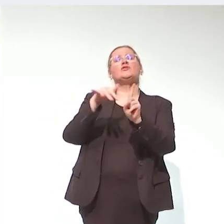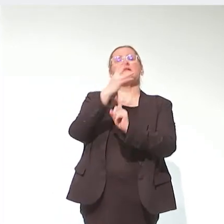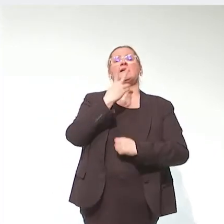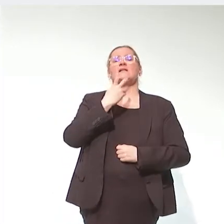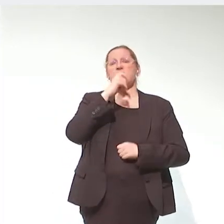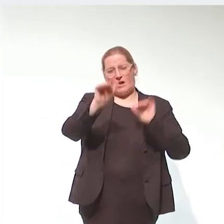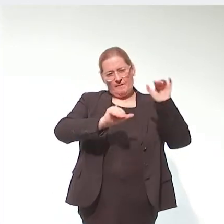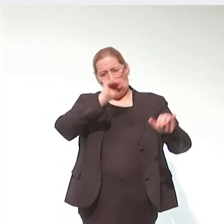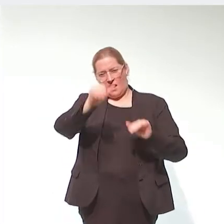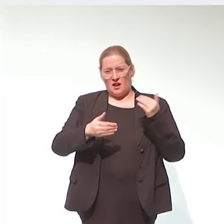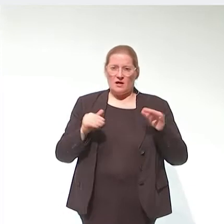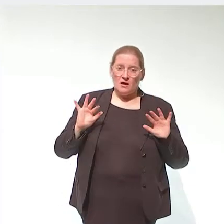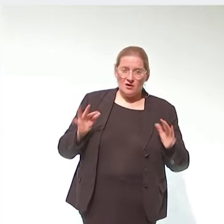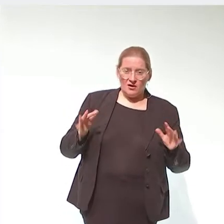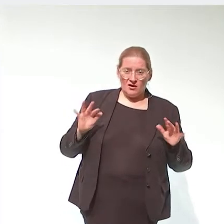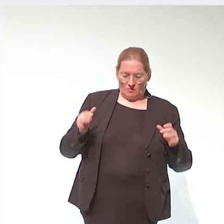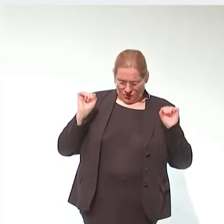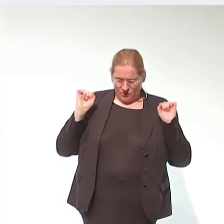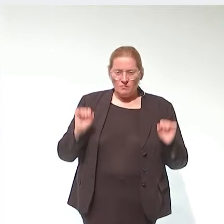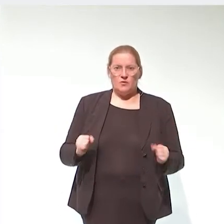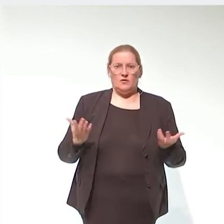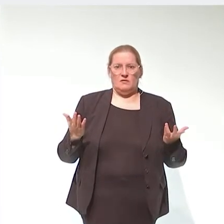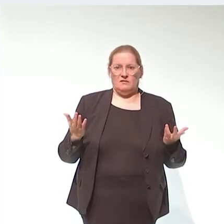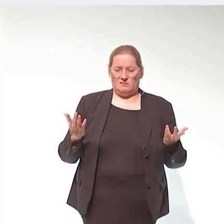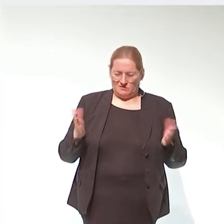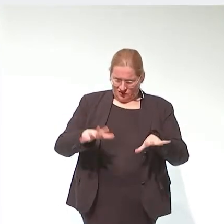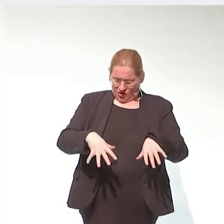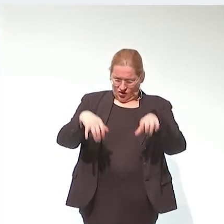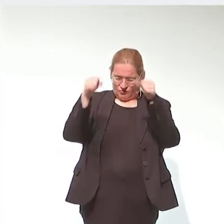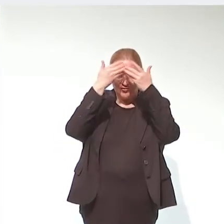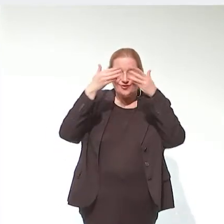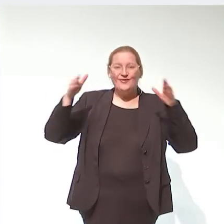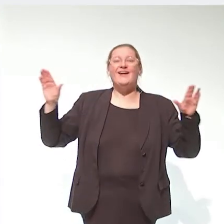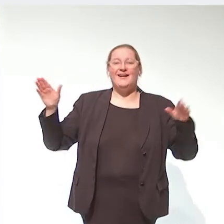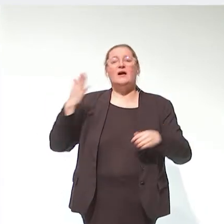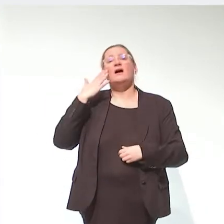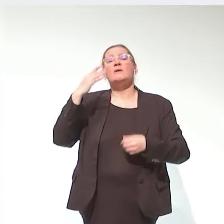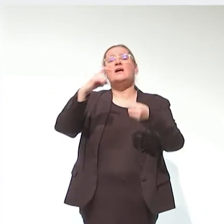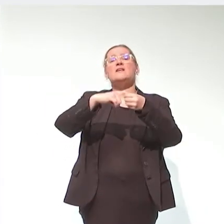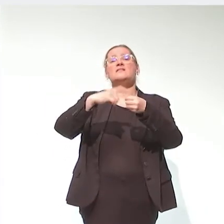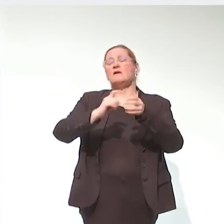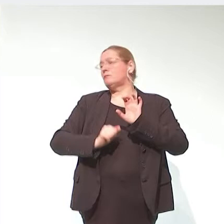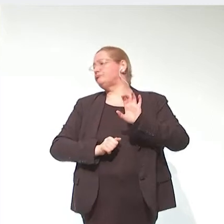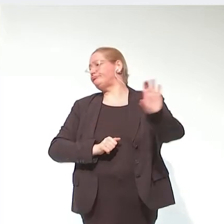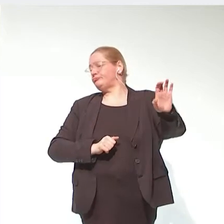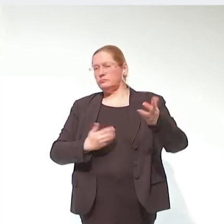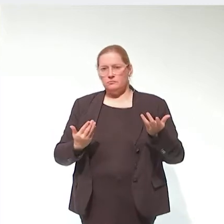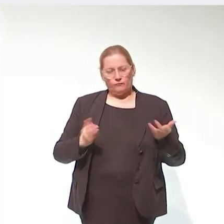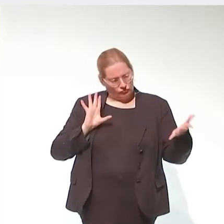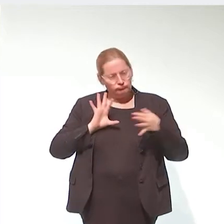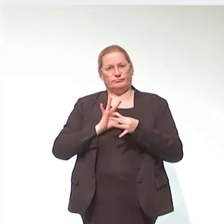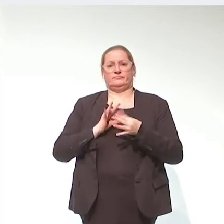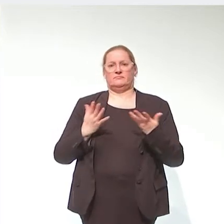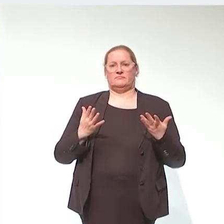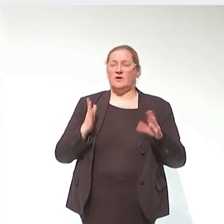labor market if we don't talk to the employers and to the unions? How can we create an accessible future if we don't involve